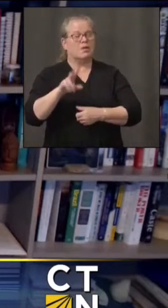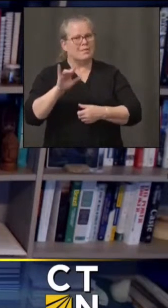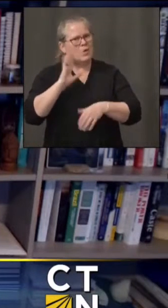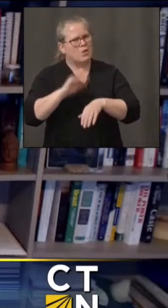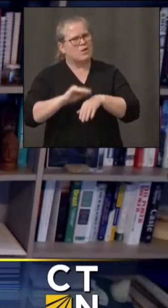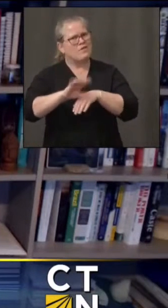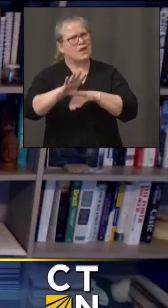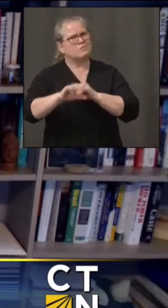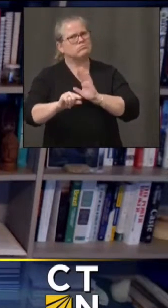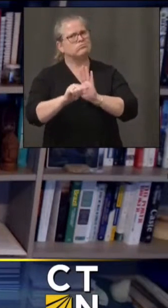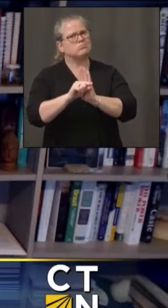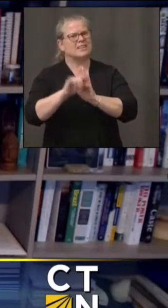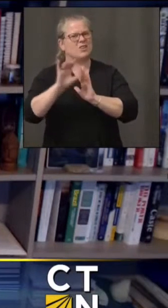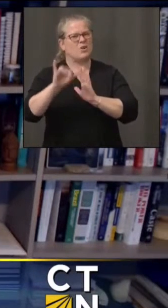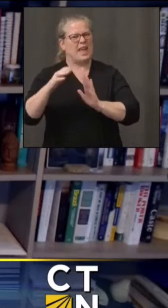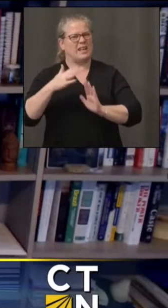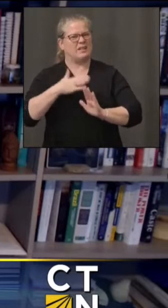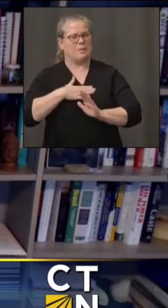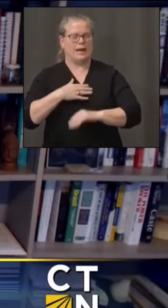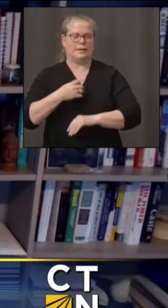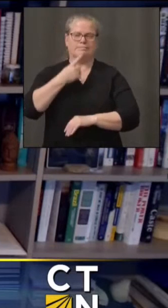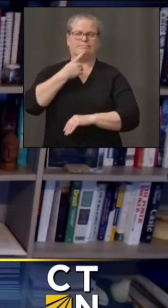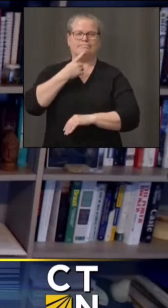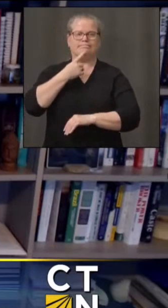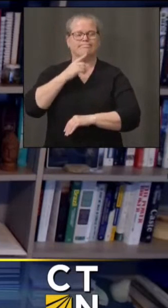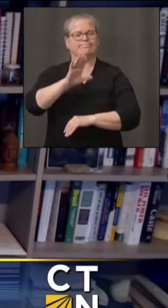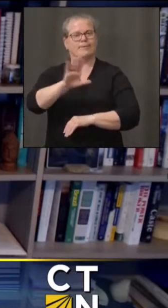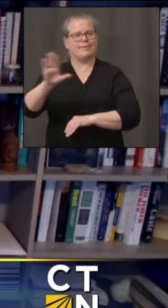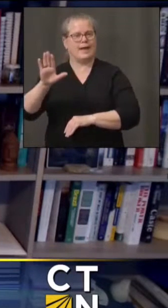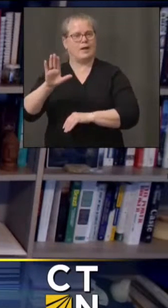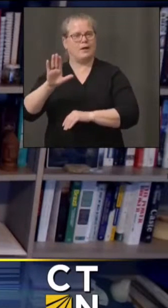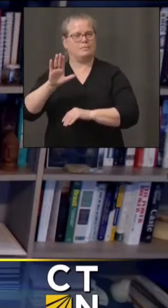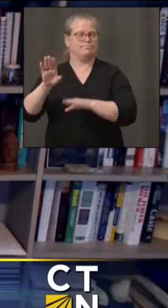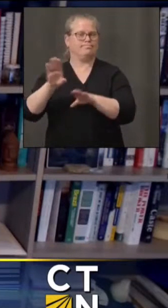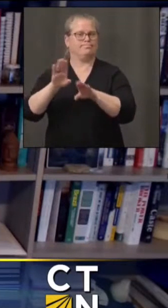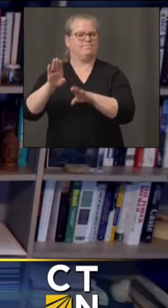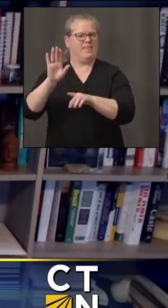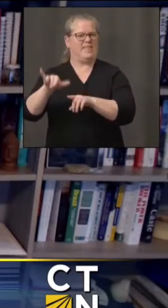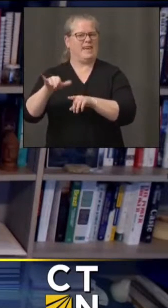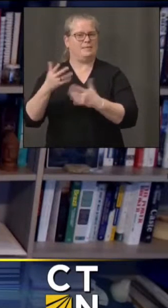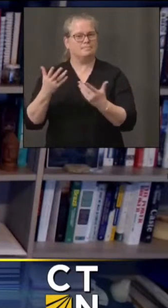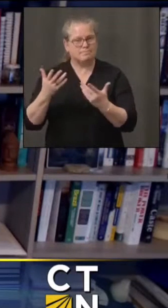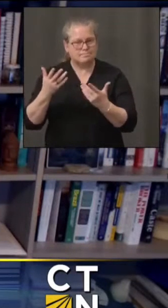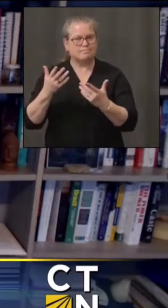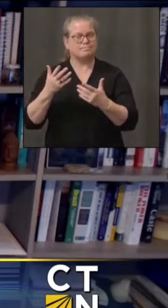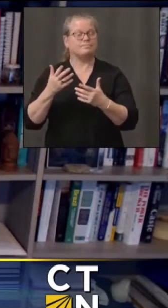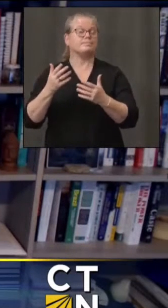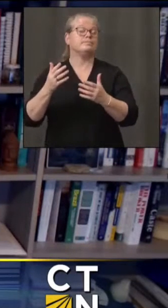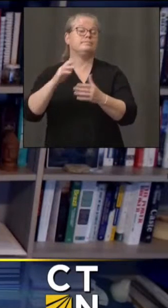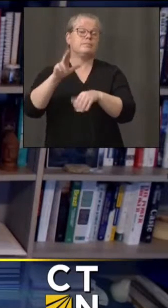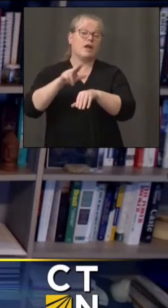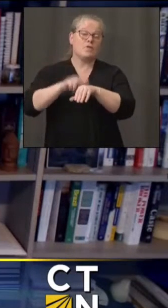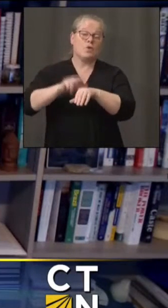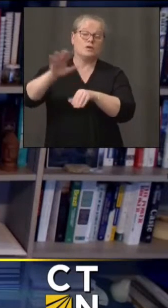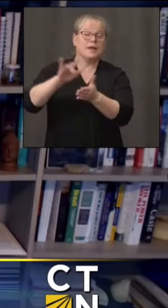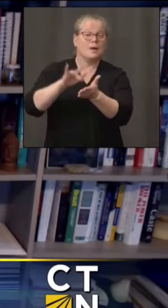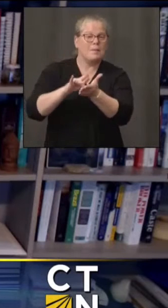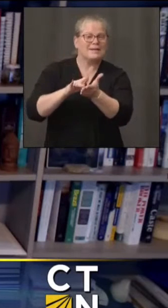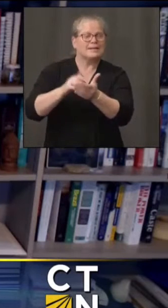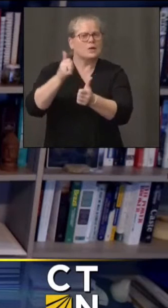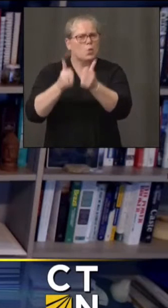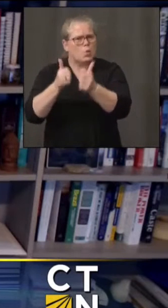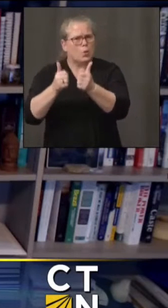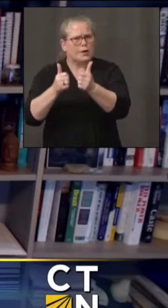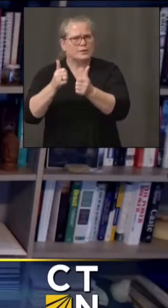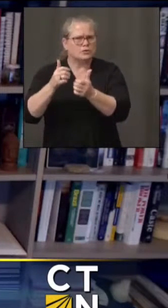general, kind of thoughts on that. There, of course, the specifics about what medication he received and did he,